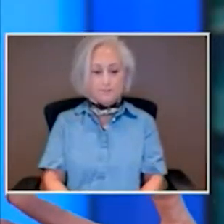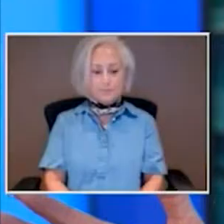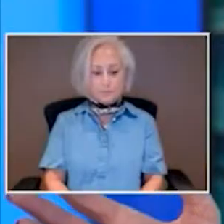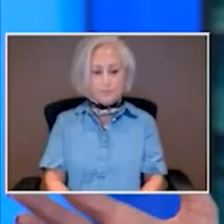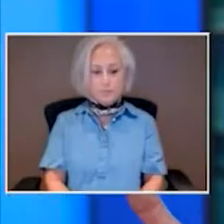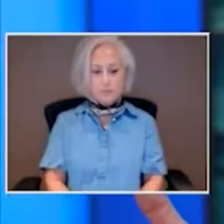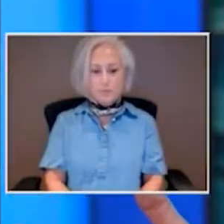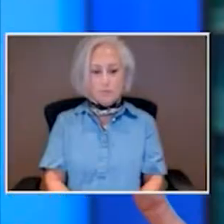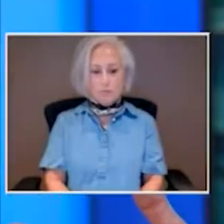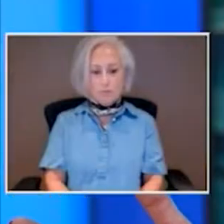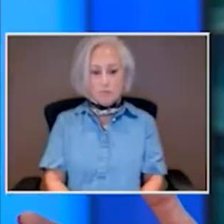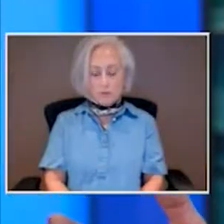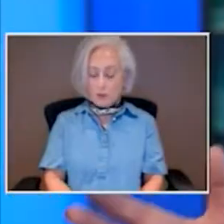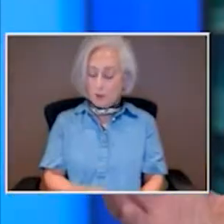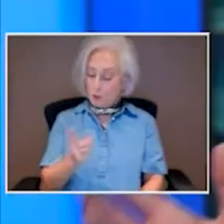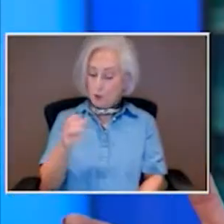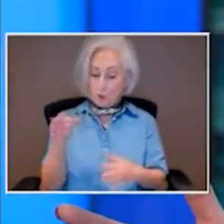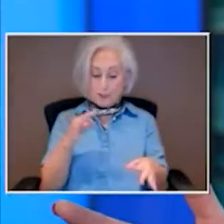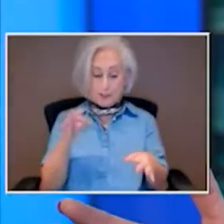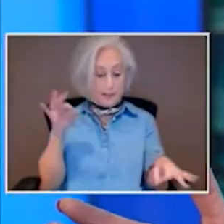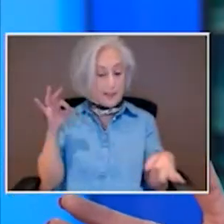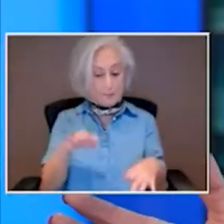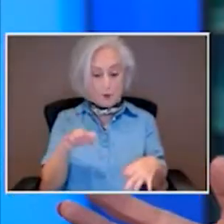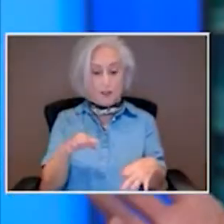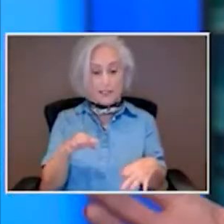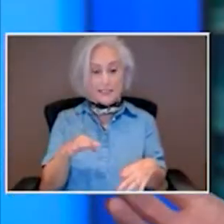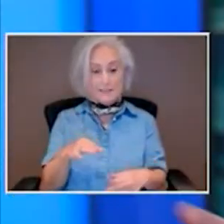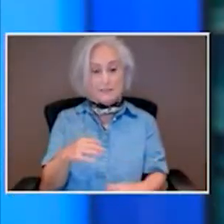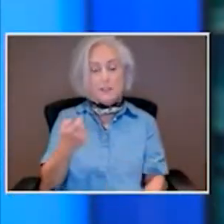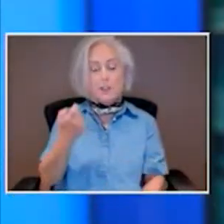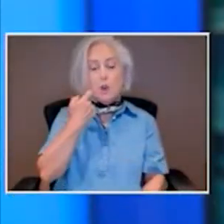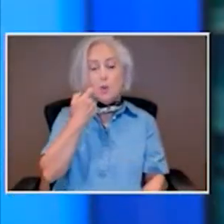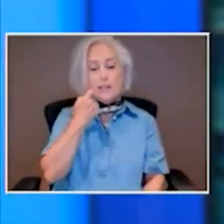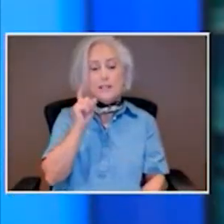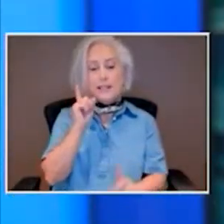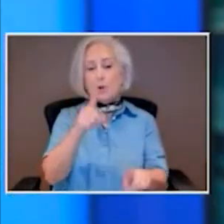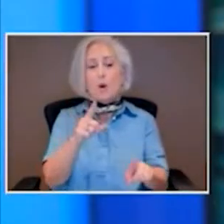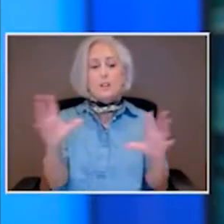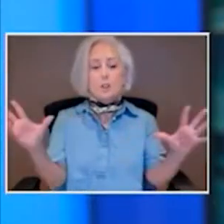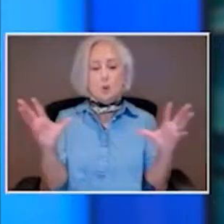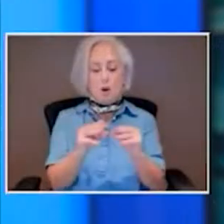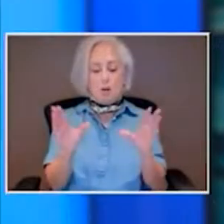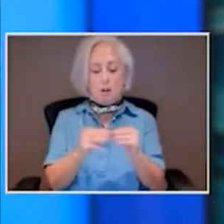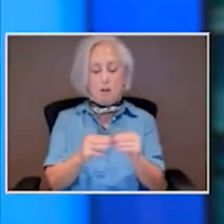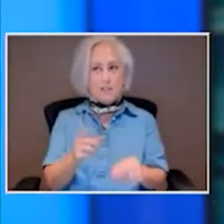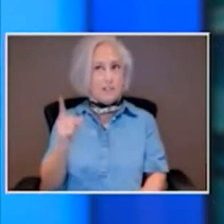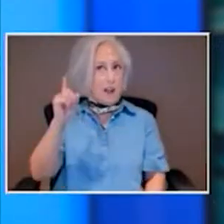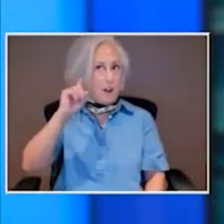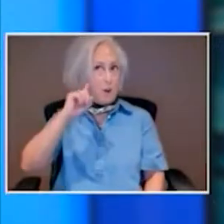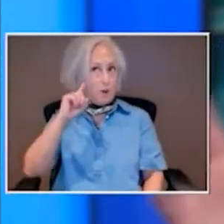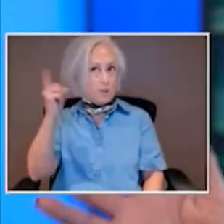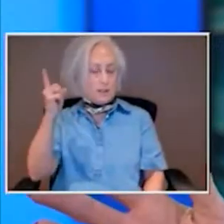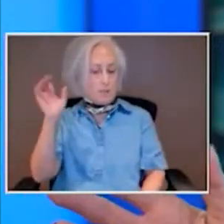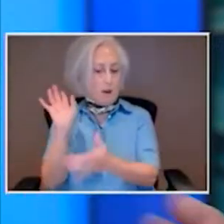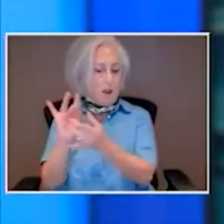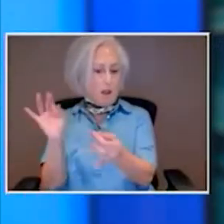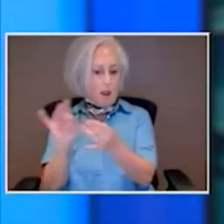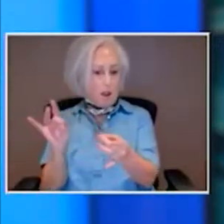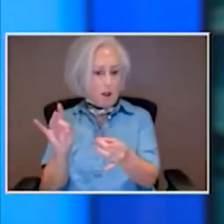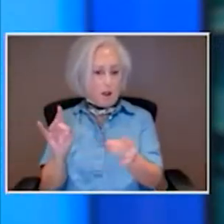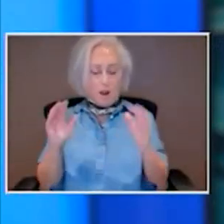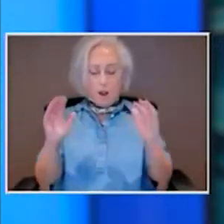You explained it perfectly from the beginning. I was recently at a conference and I heard somebody make a statement that our advances